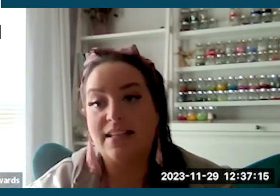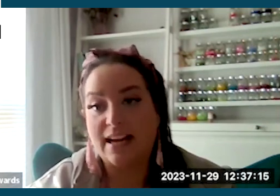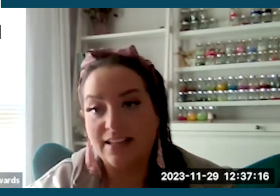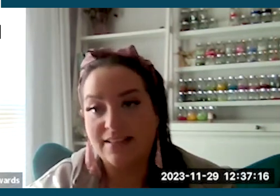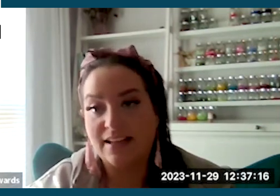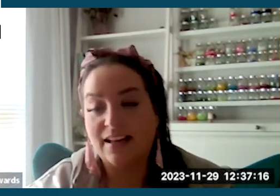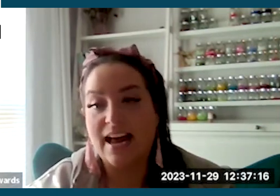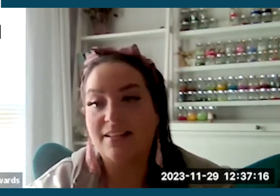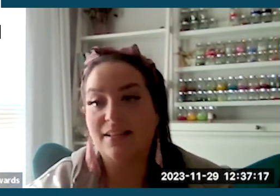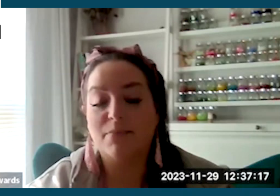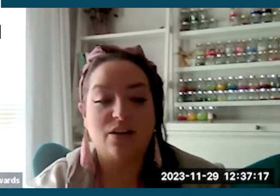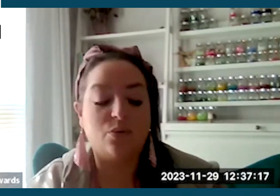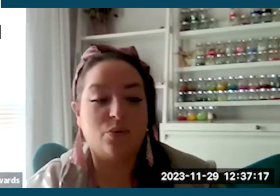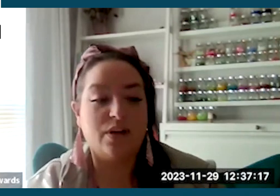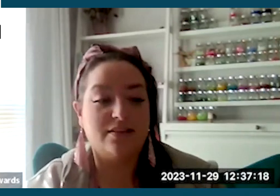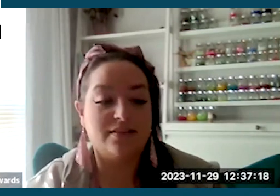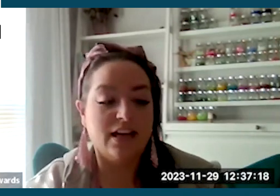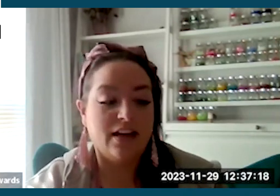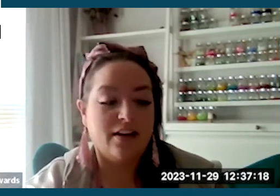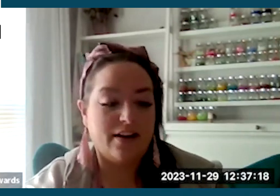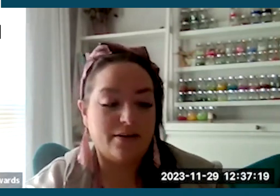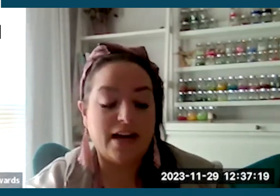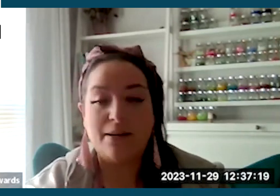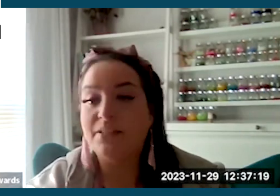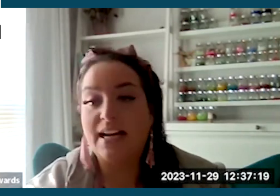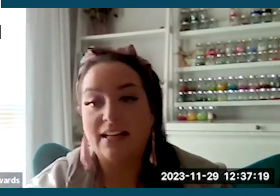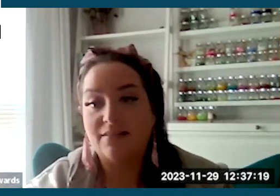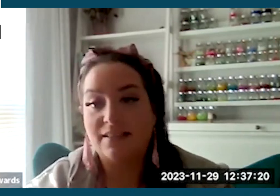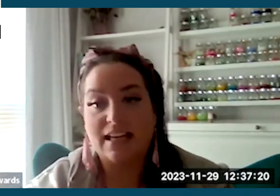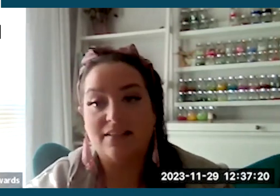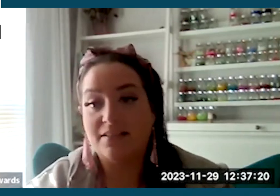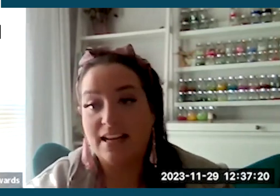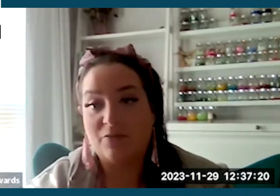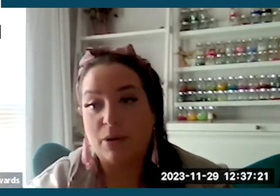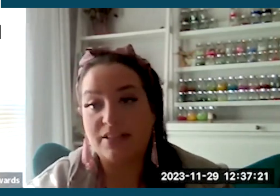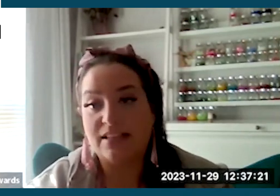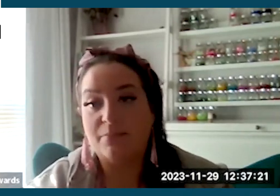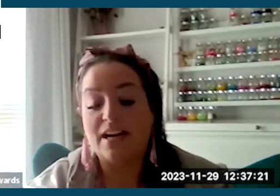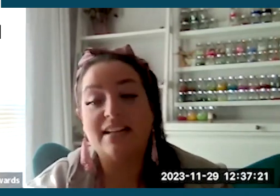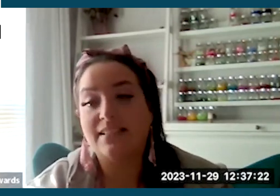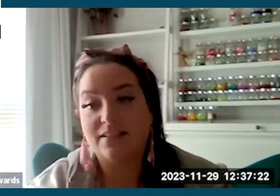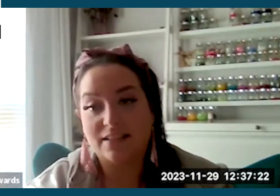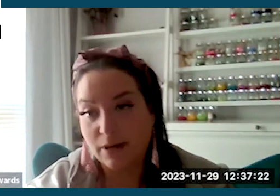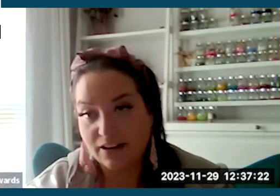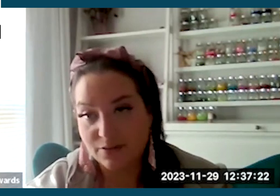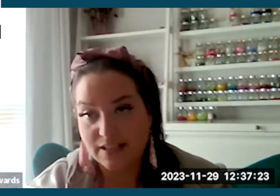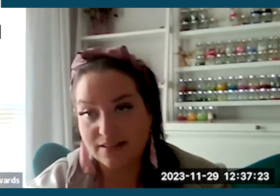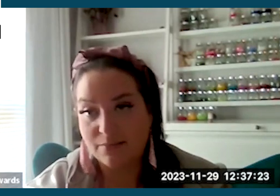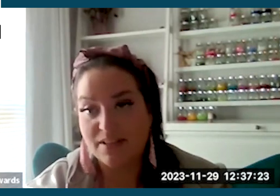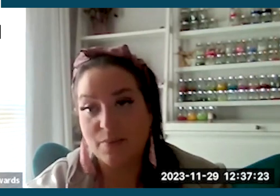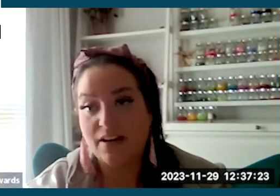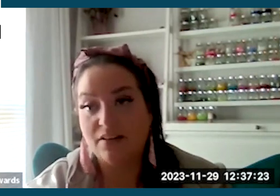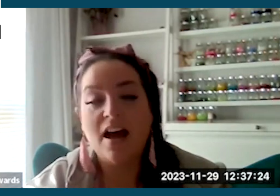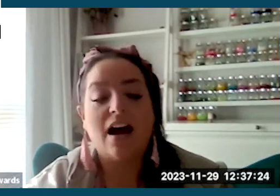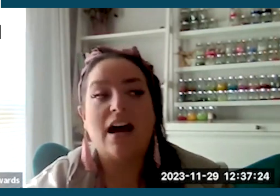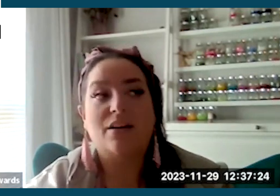look antagonistic. And as somebody who is, I'm a light-skinned Native person, but I still experience